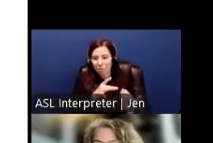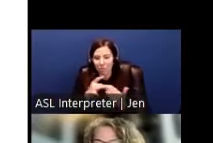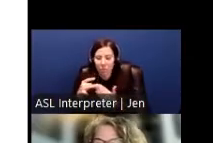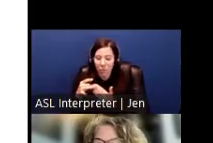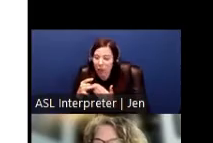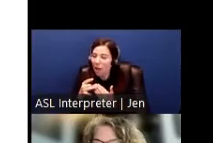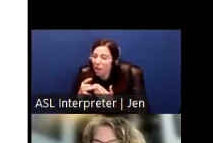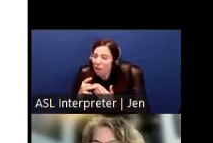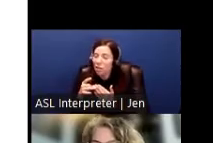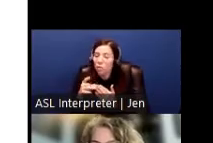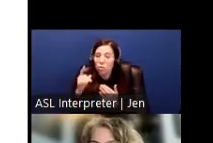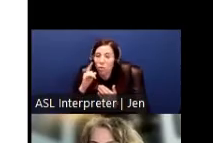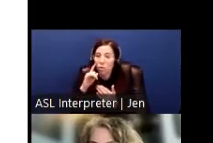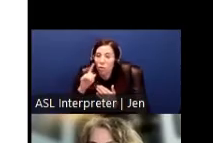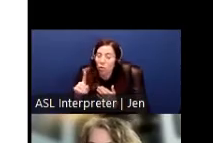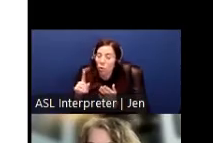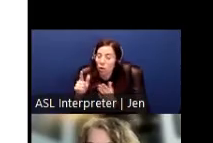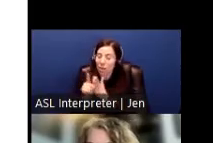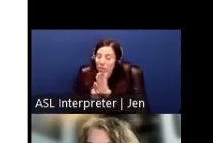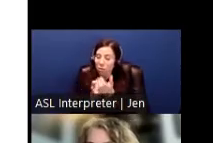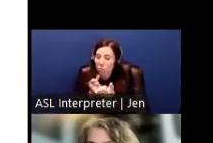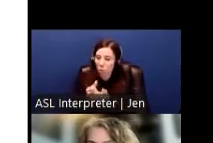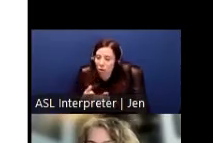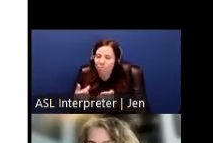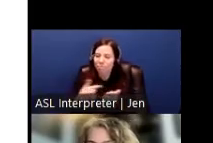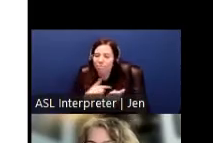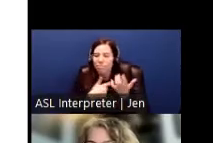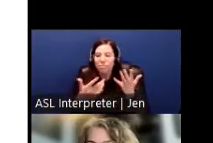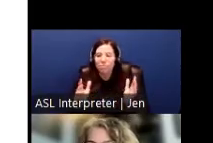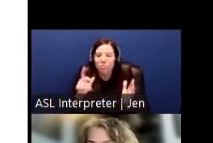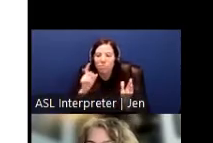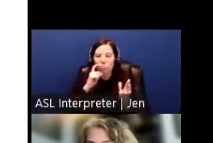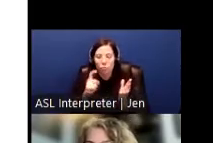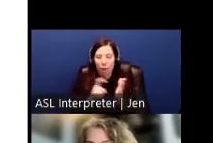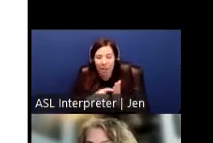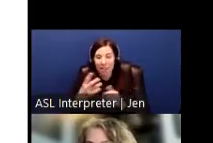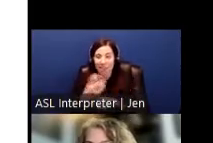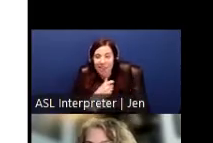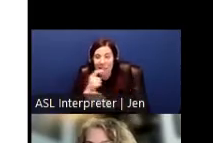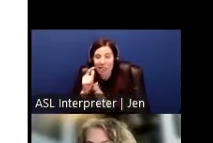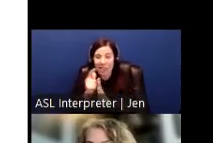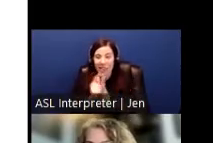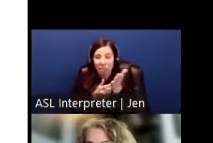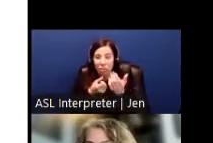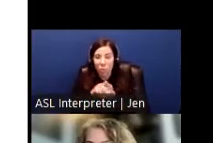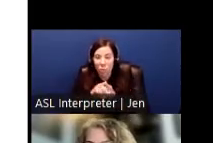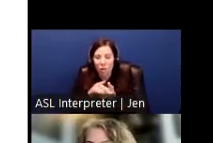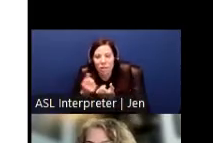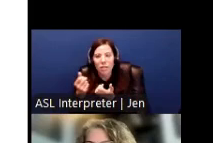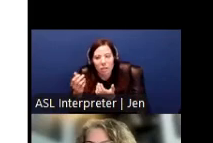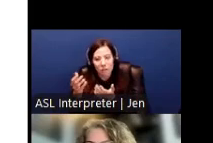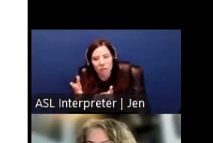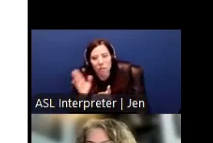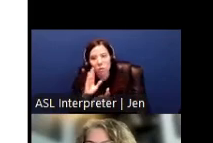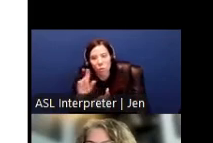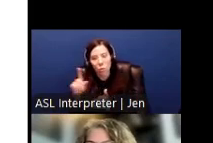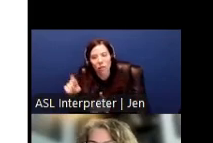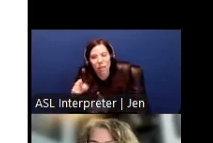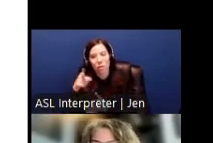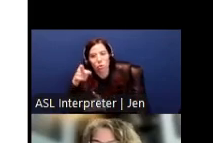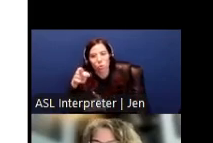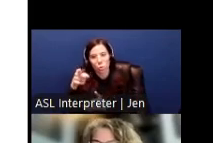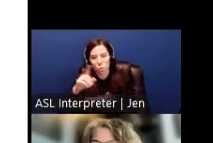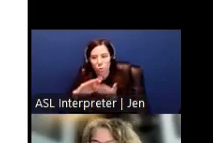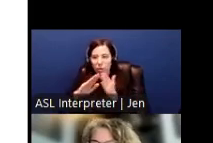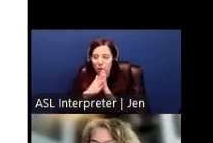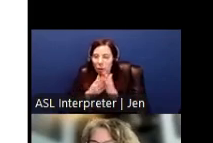legal support. Because we recognize that sometimes to get to legal support, they need these the community